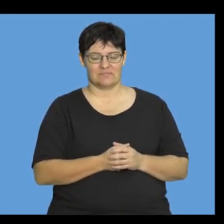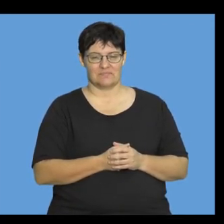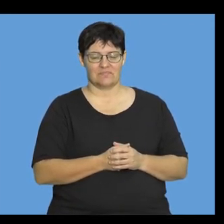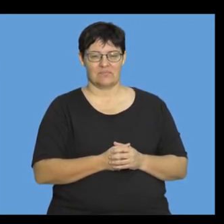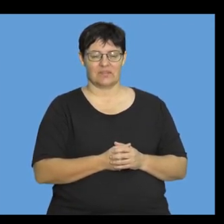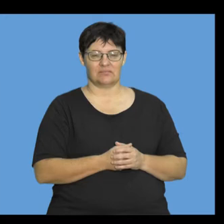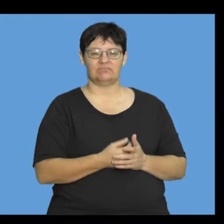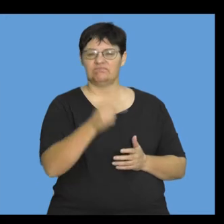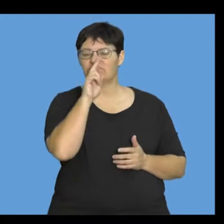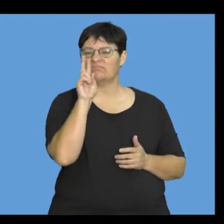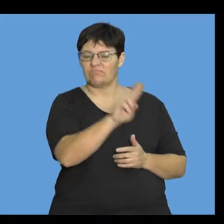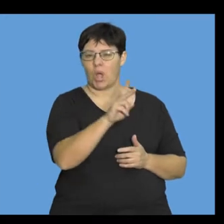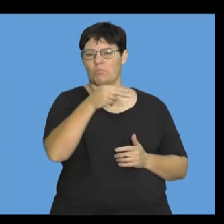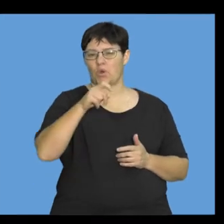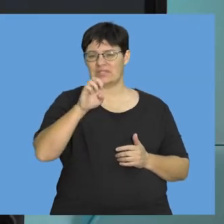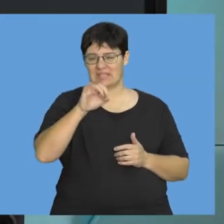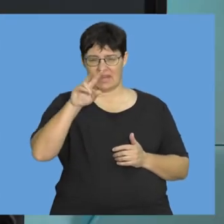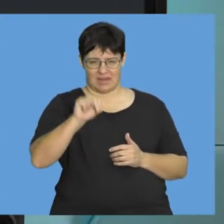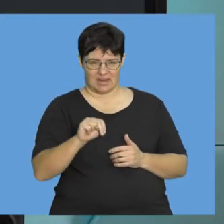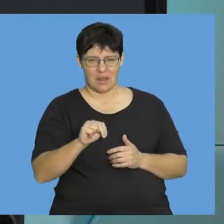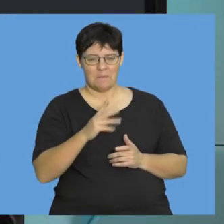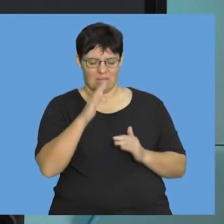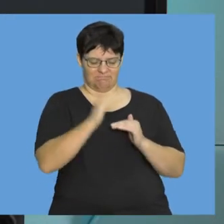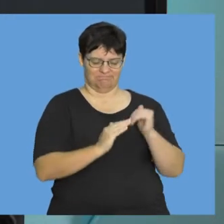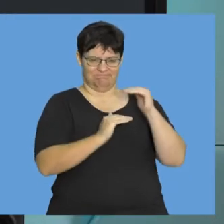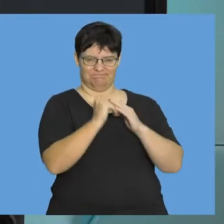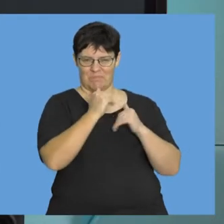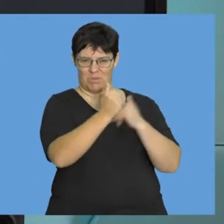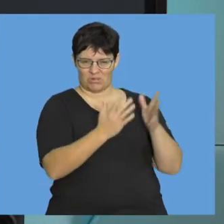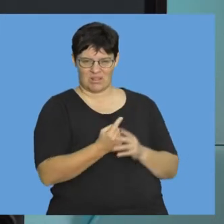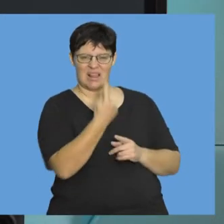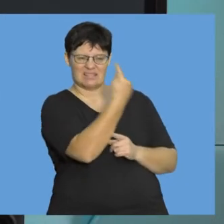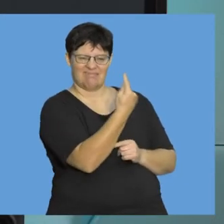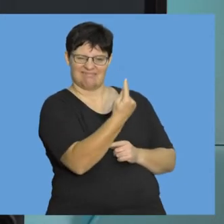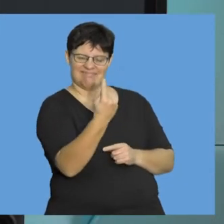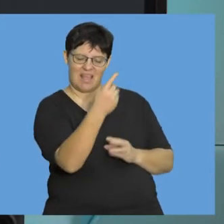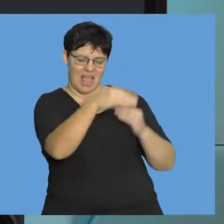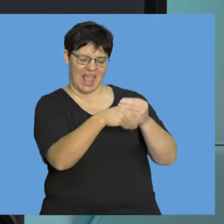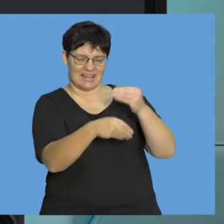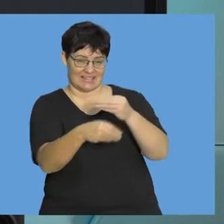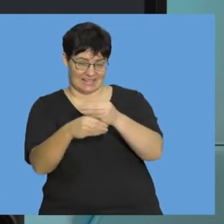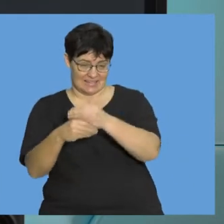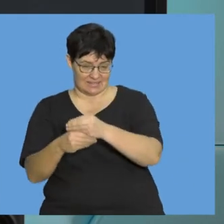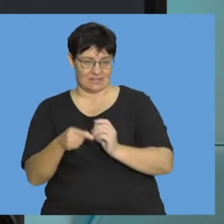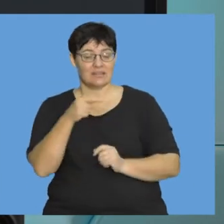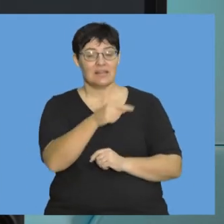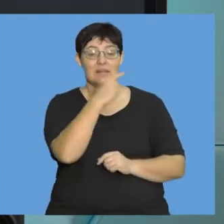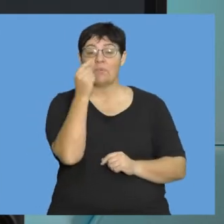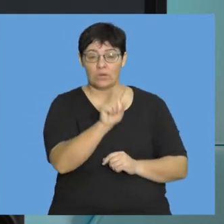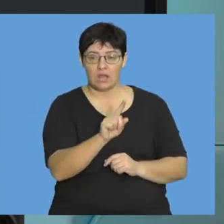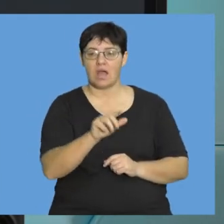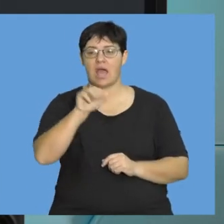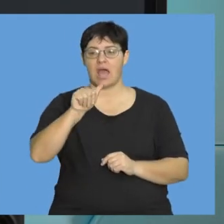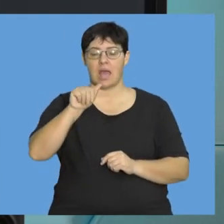Now, when we look at a protein, the building blocks, right? The single things of a building block, that is called